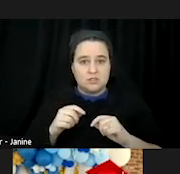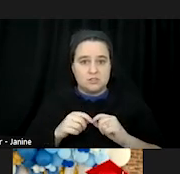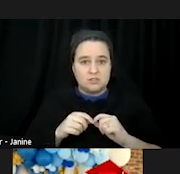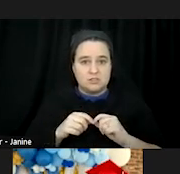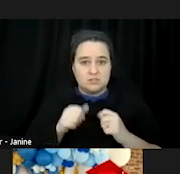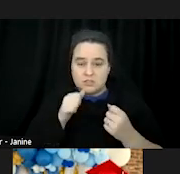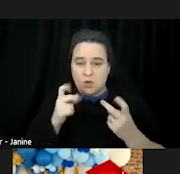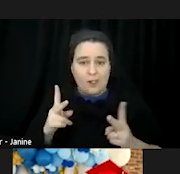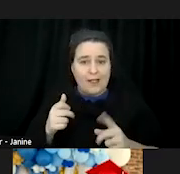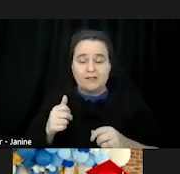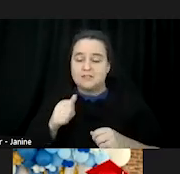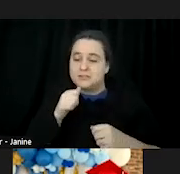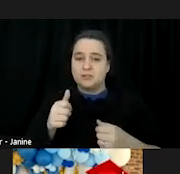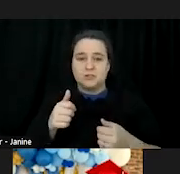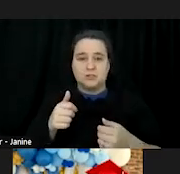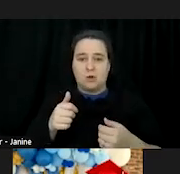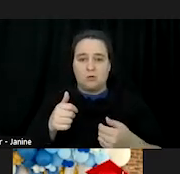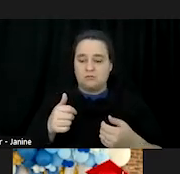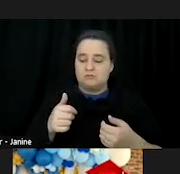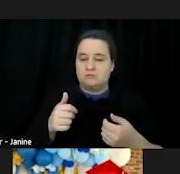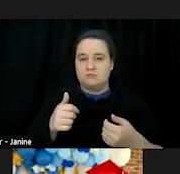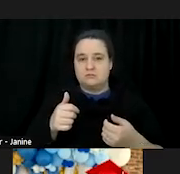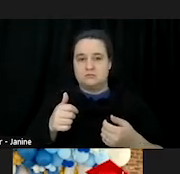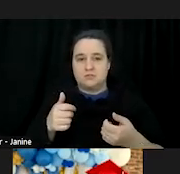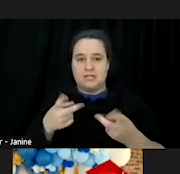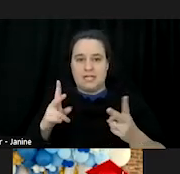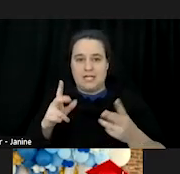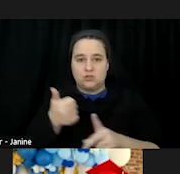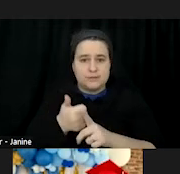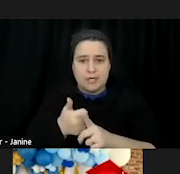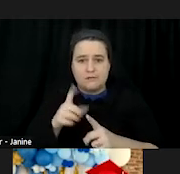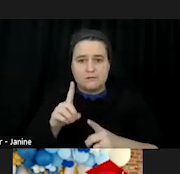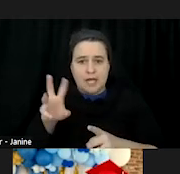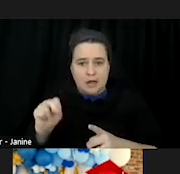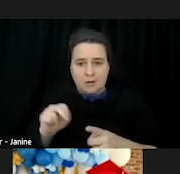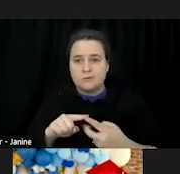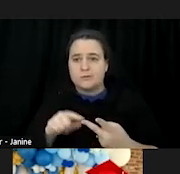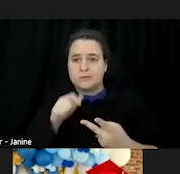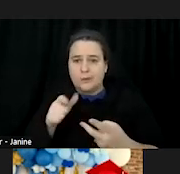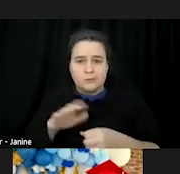yourself down. You can do anything you put your mind to. Don't stress yourself out. Like,